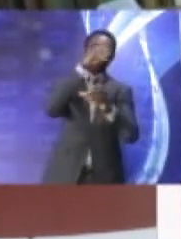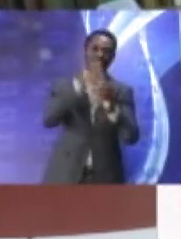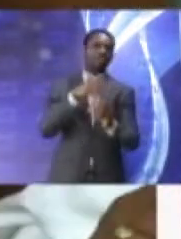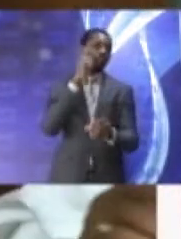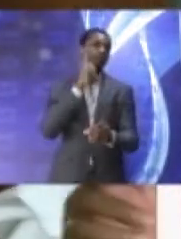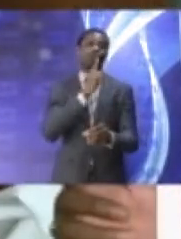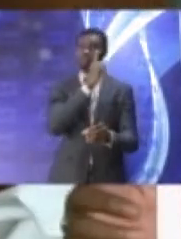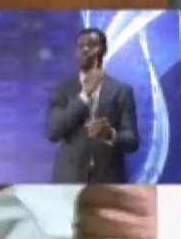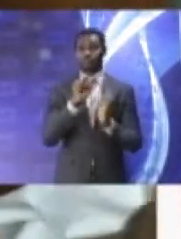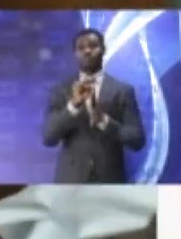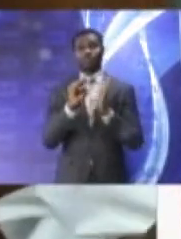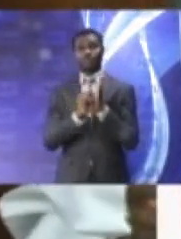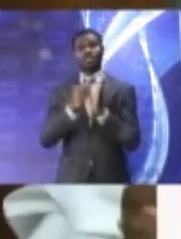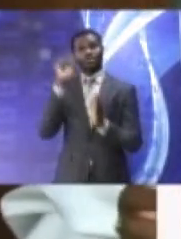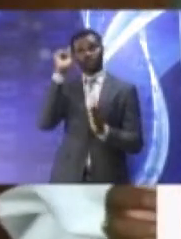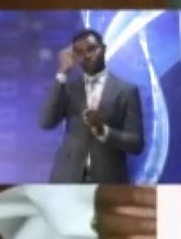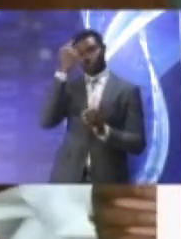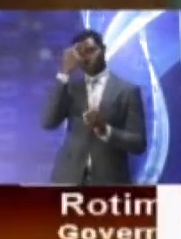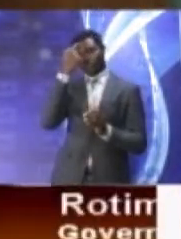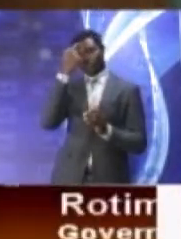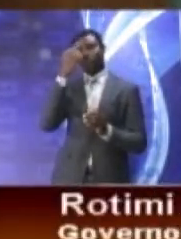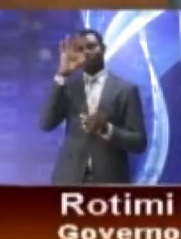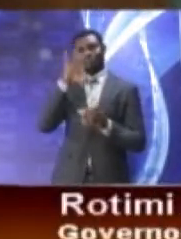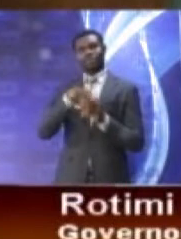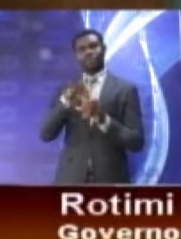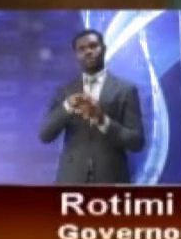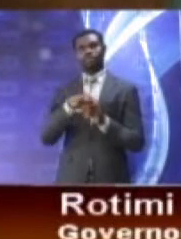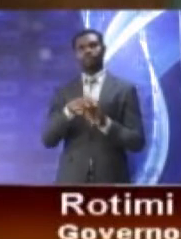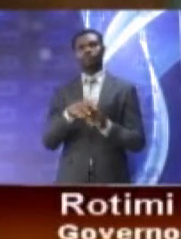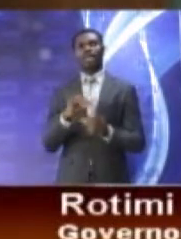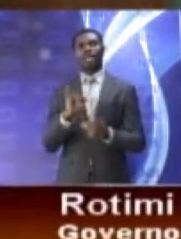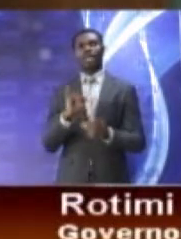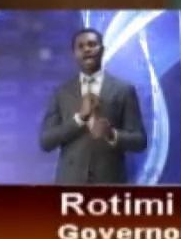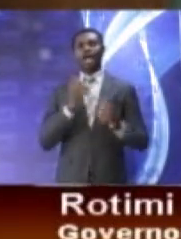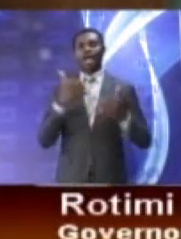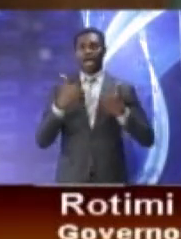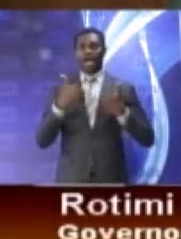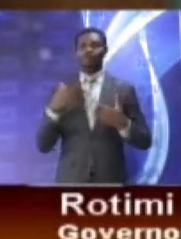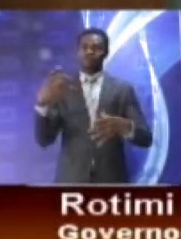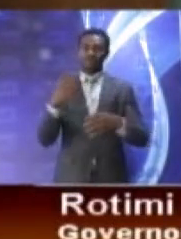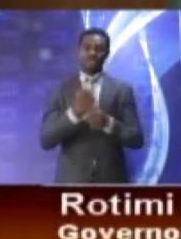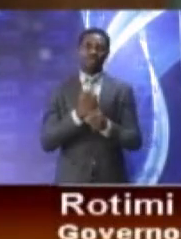election. Having obtained the expression of interest and nomination form,